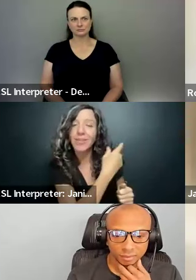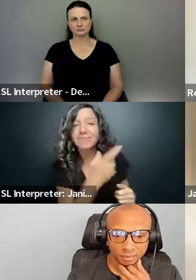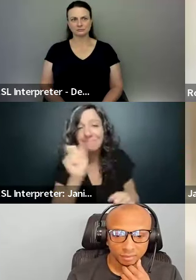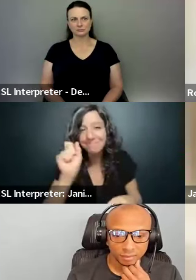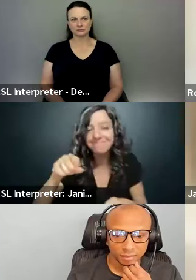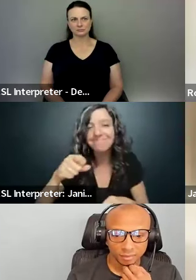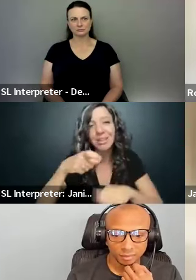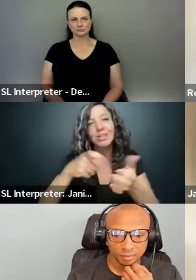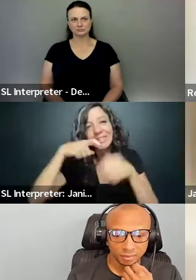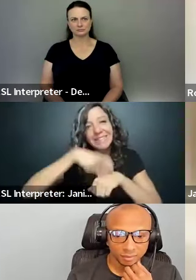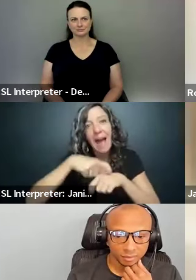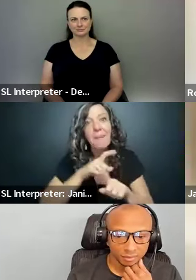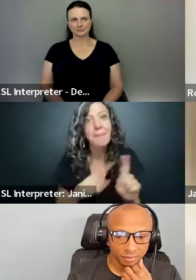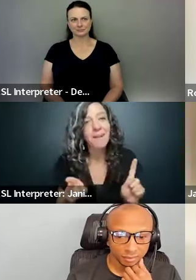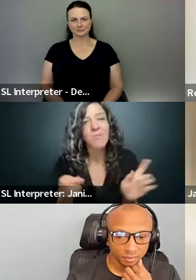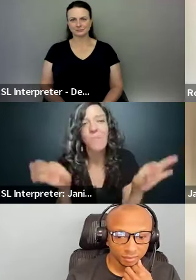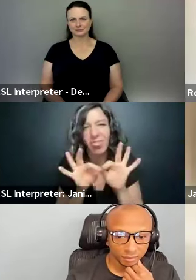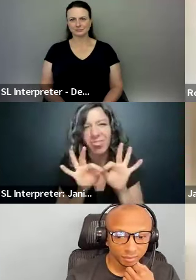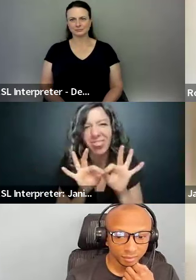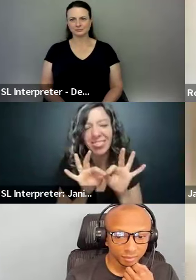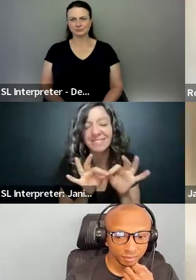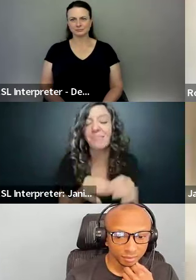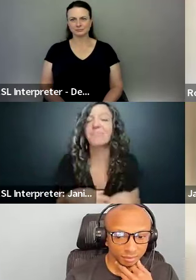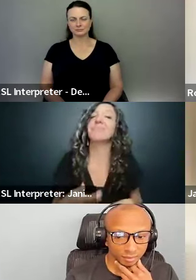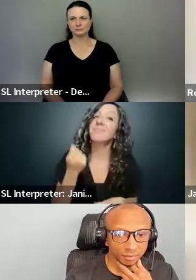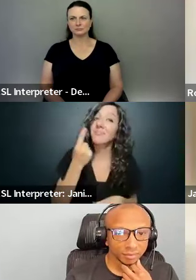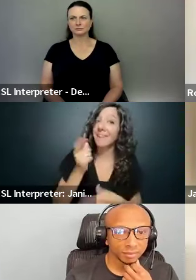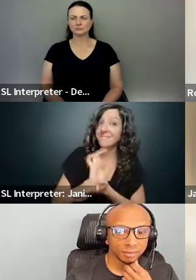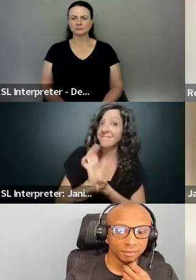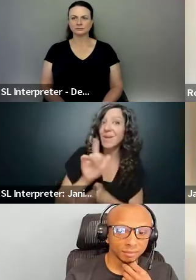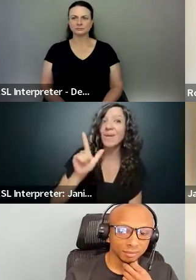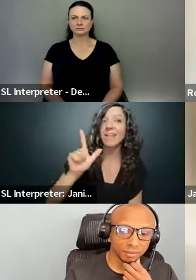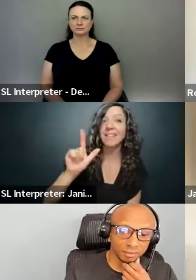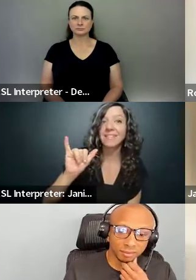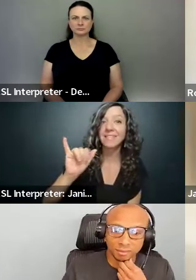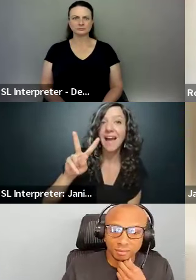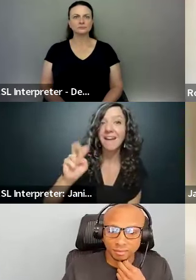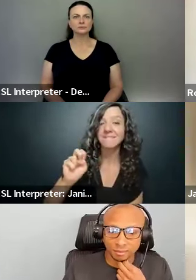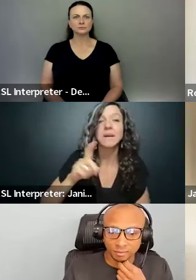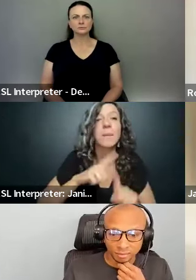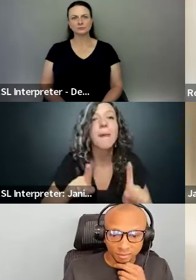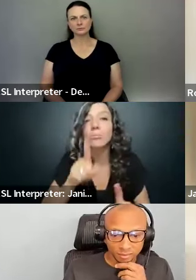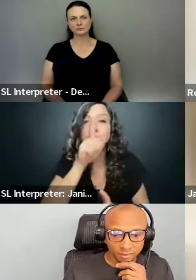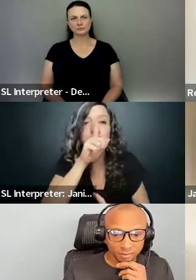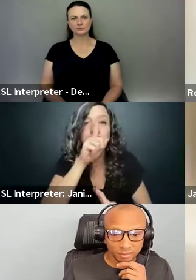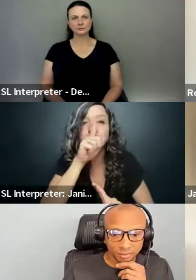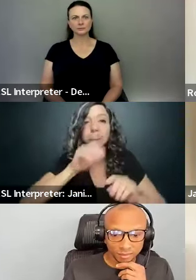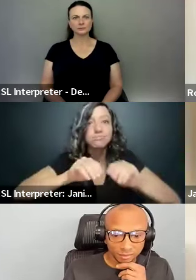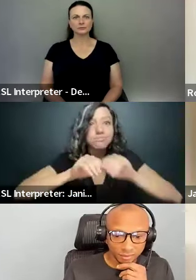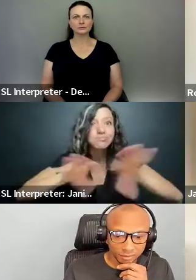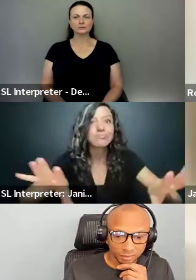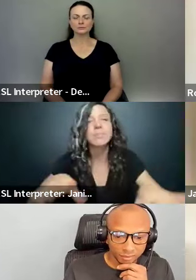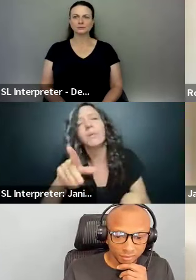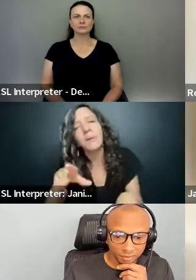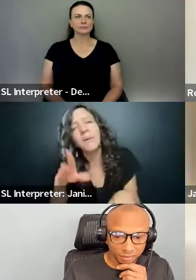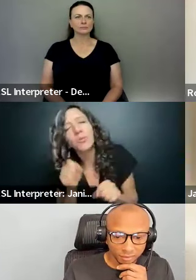the video is live. But not, it's still unlisted. They have to, so don't share it yet. You can share it with your friends and so on.